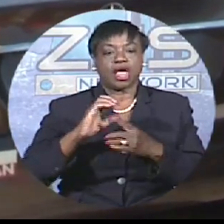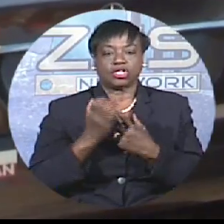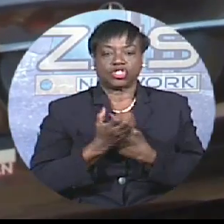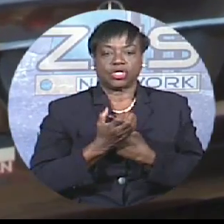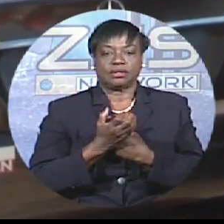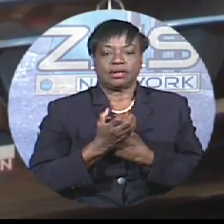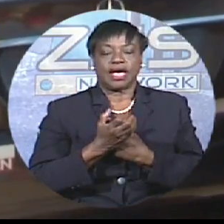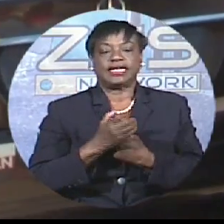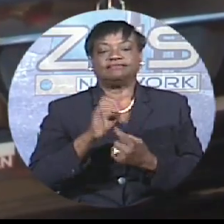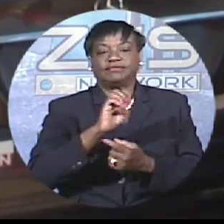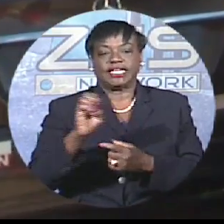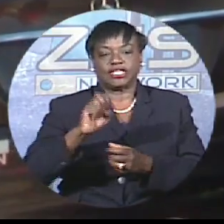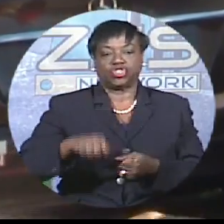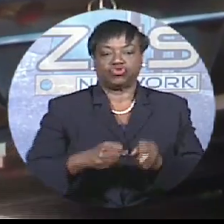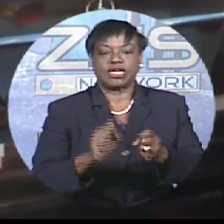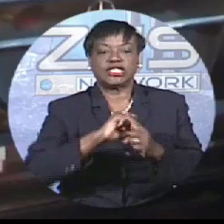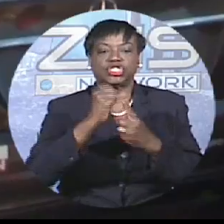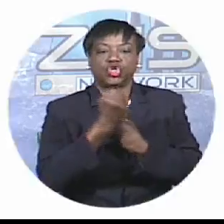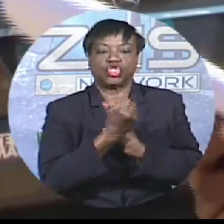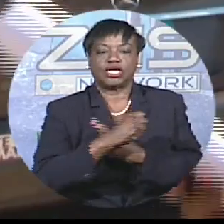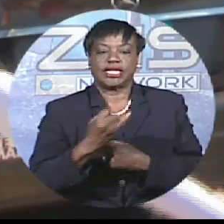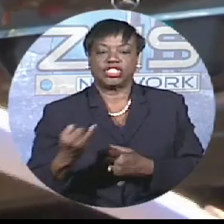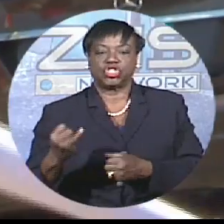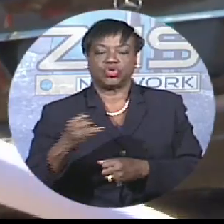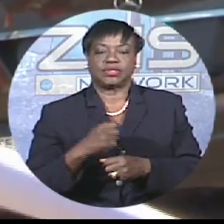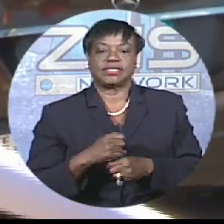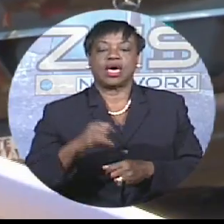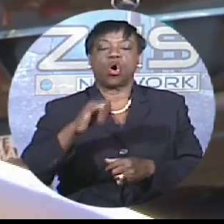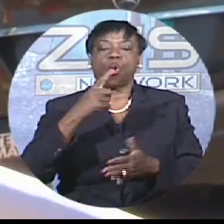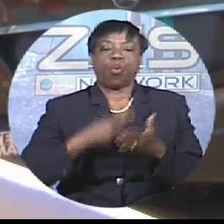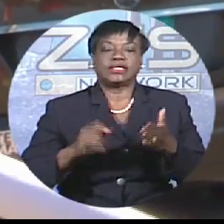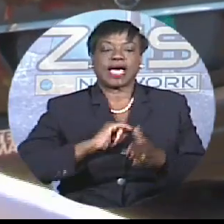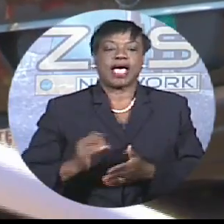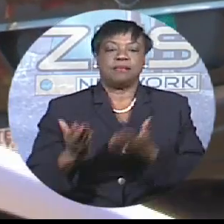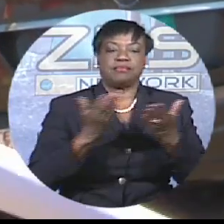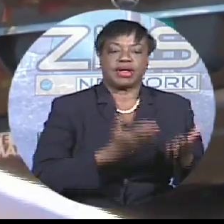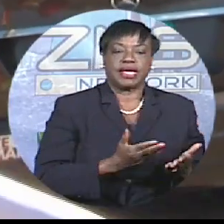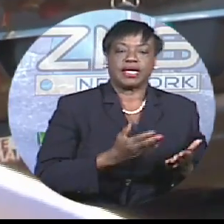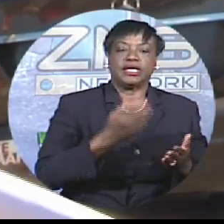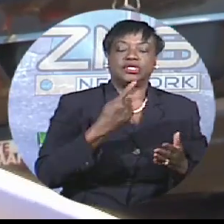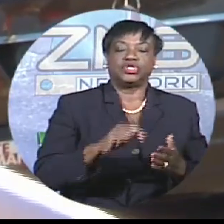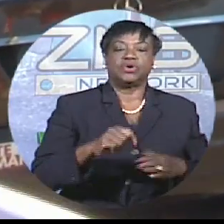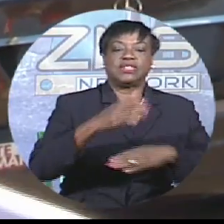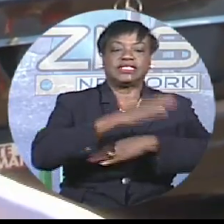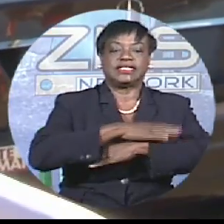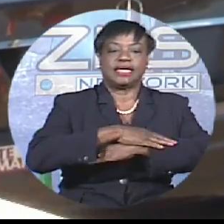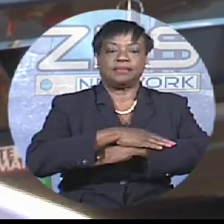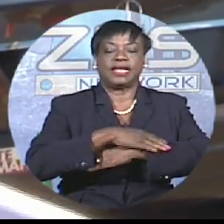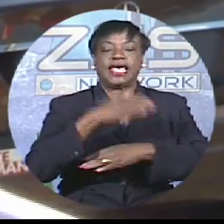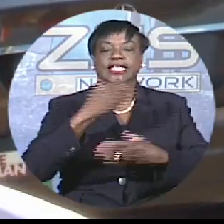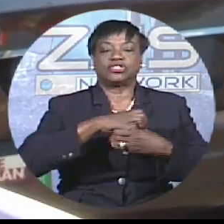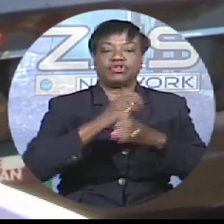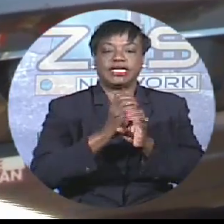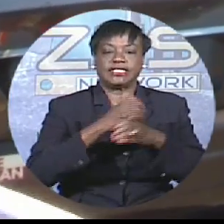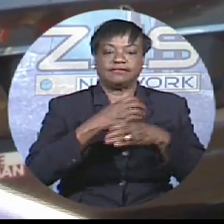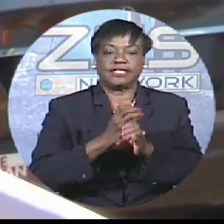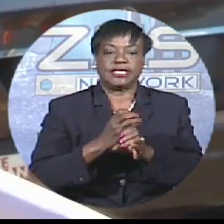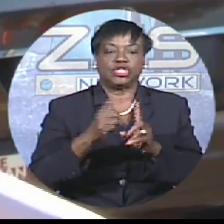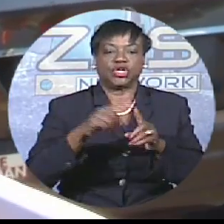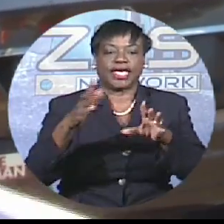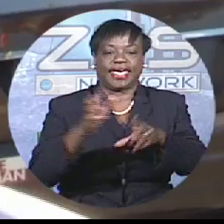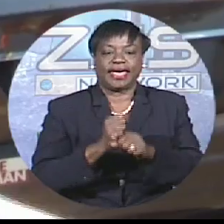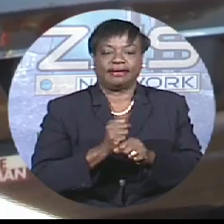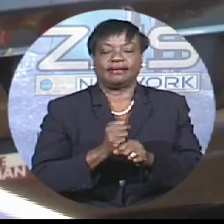its social issues and structures. And so what I bring to the table is creativity, ingenuity, and the ability to get things done,